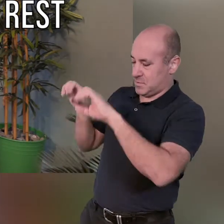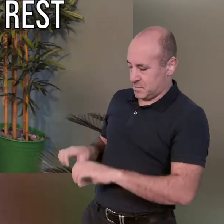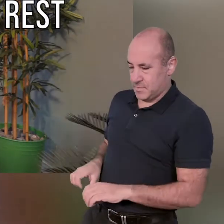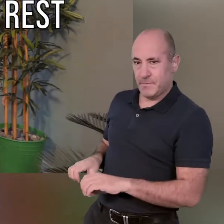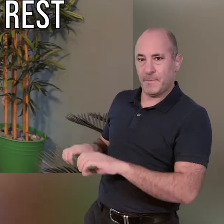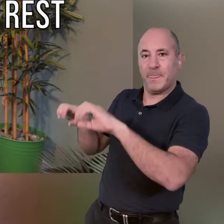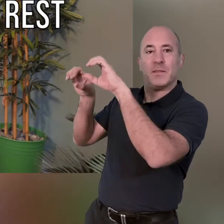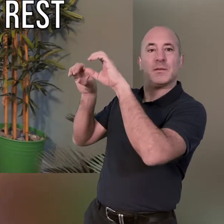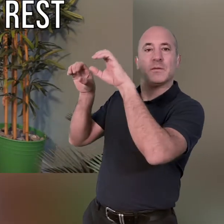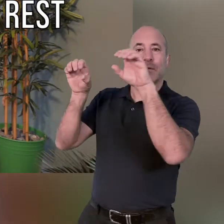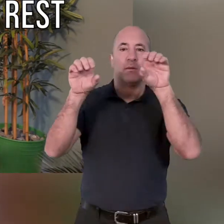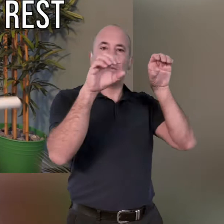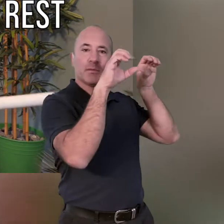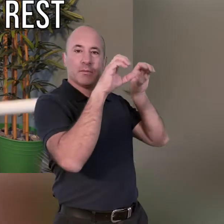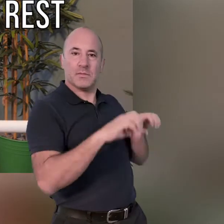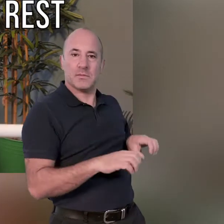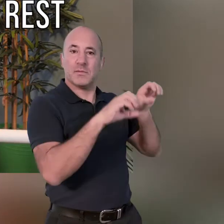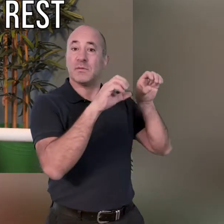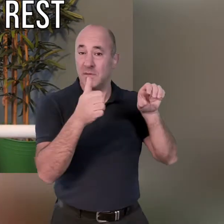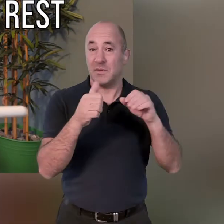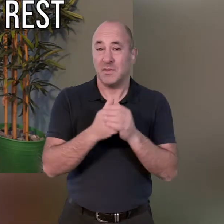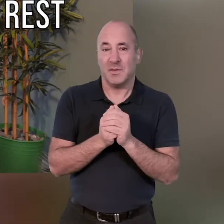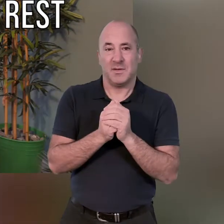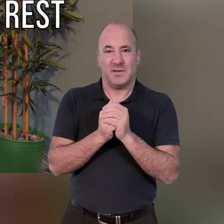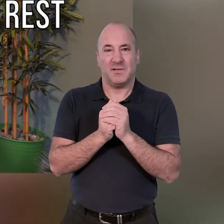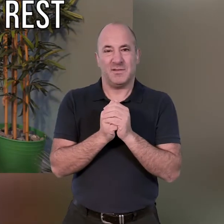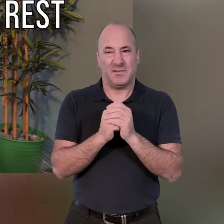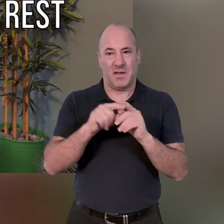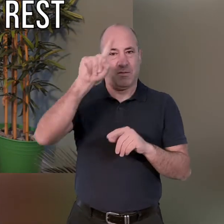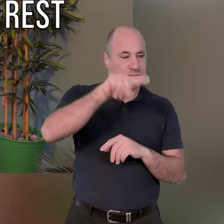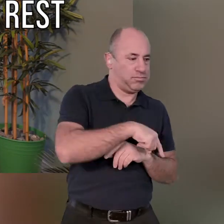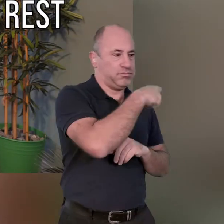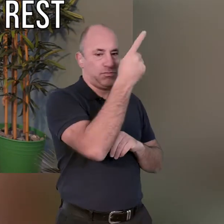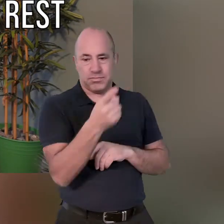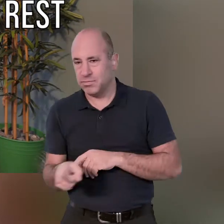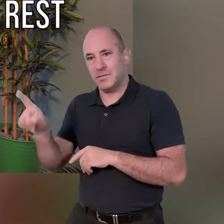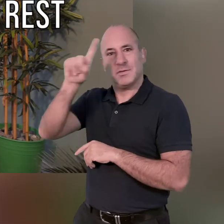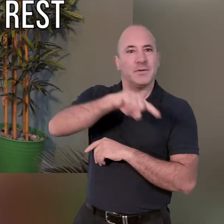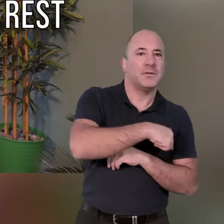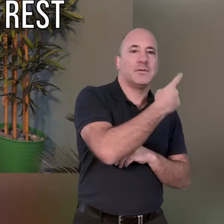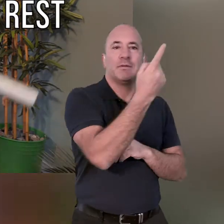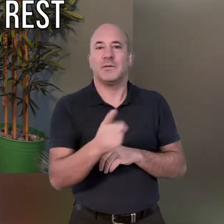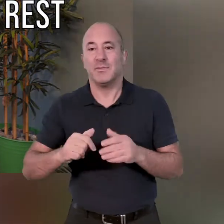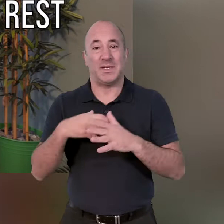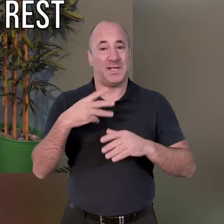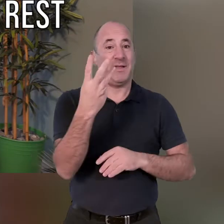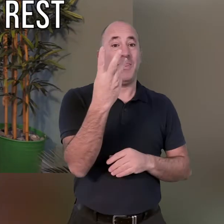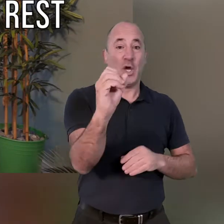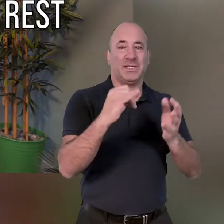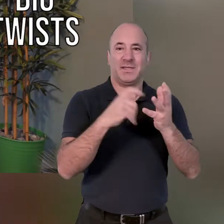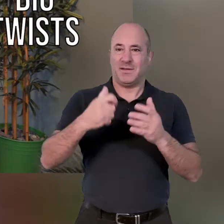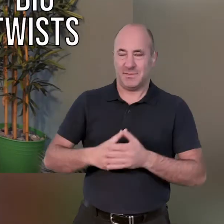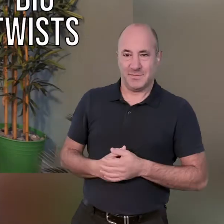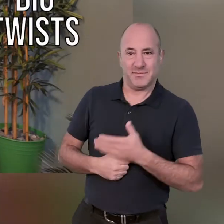up to the first side, and then back down. So it's like a big infinity sign on its side. So off we go. So 30